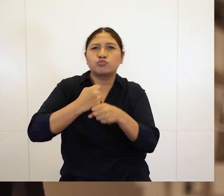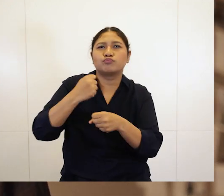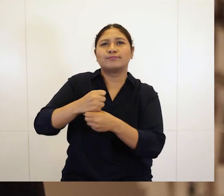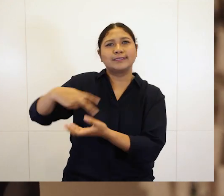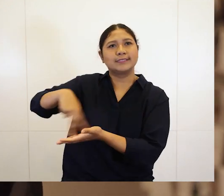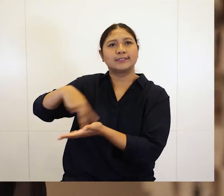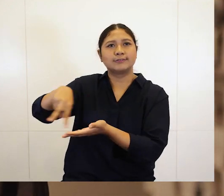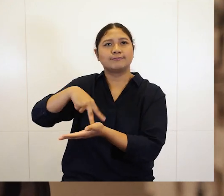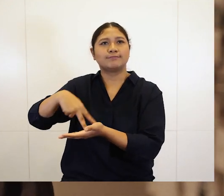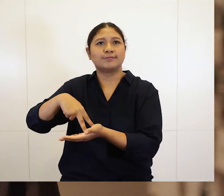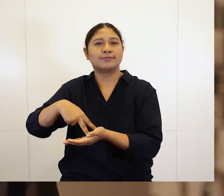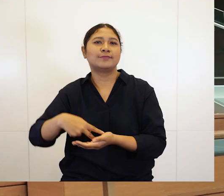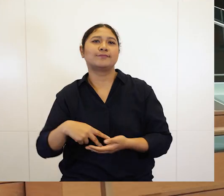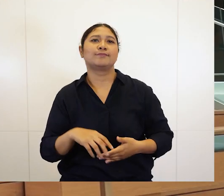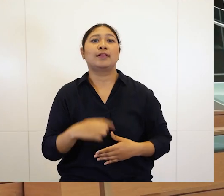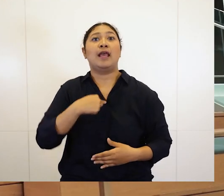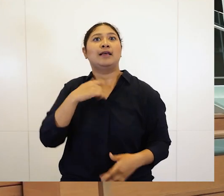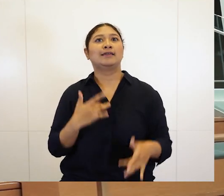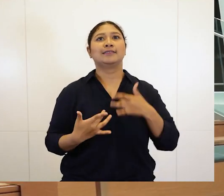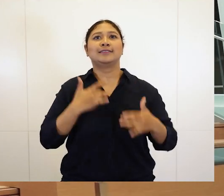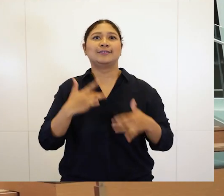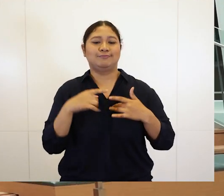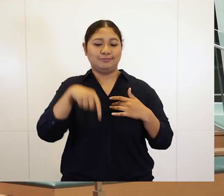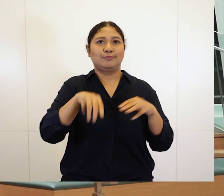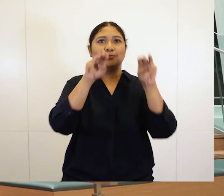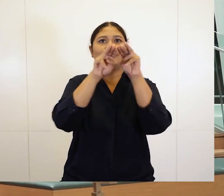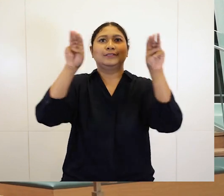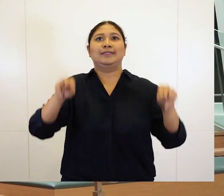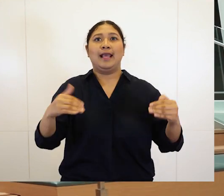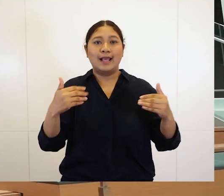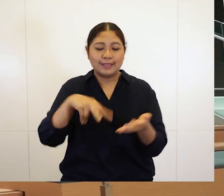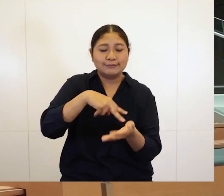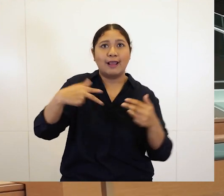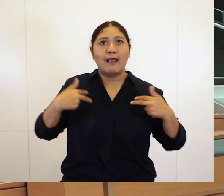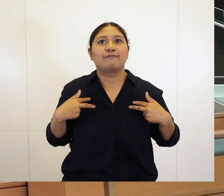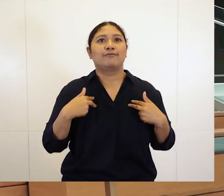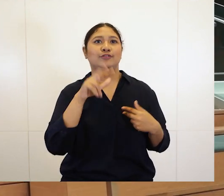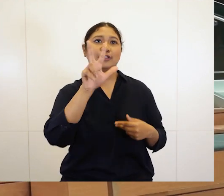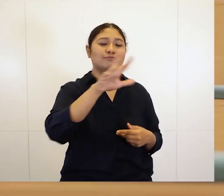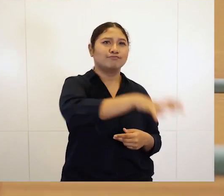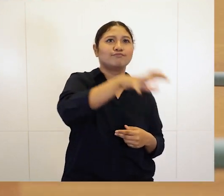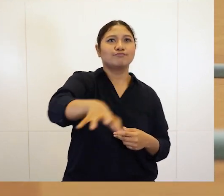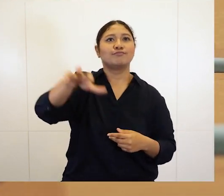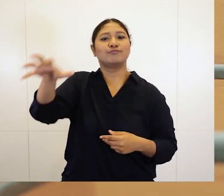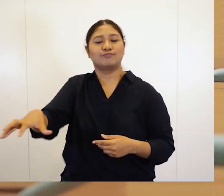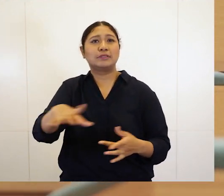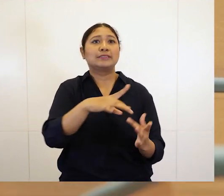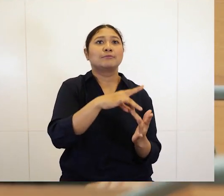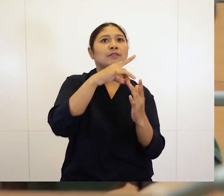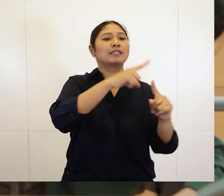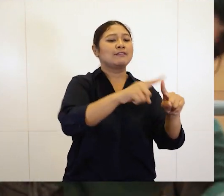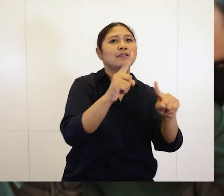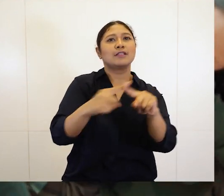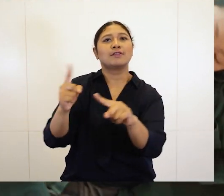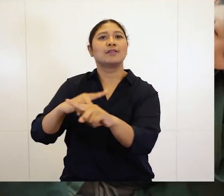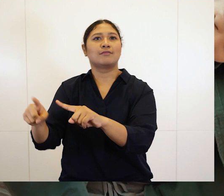like myself conceptualize work. So what I'm excited to do for this work is to create three separate works within the gallery